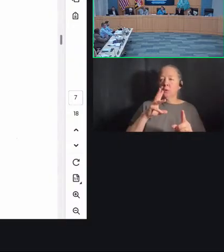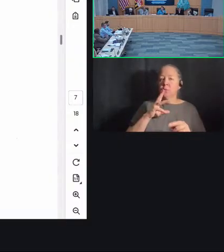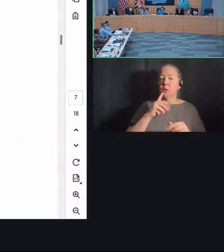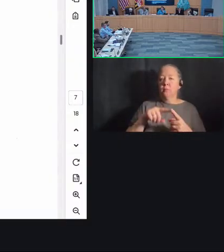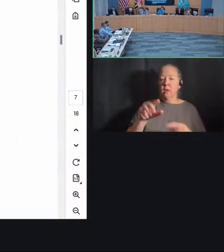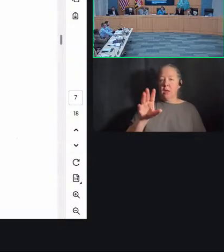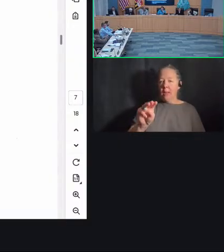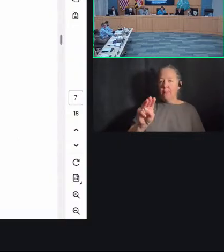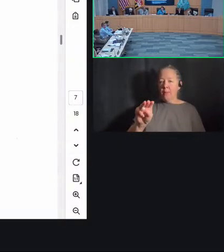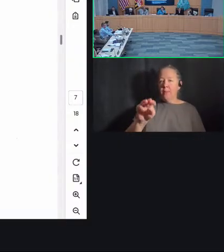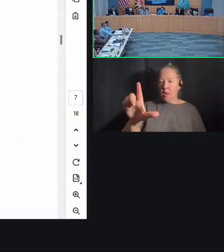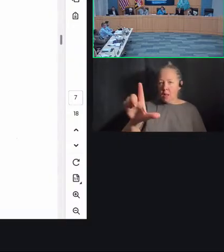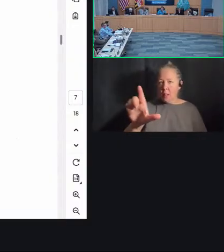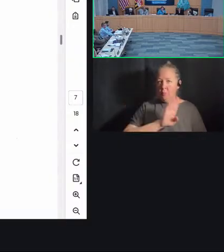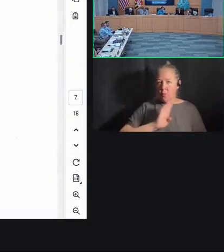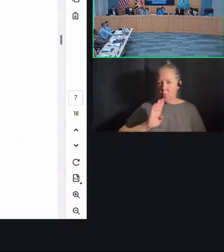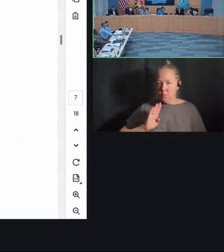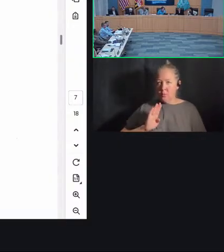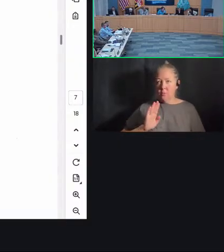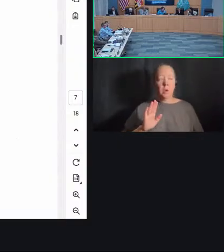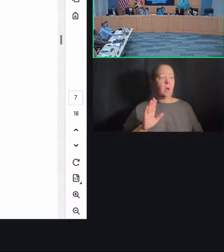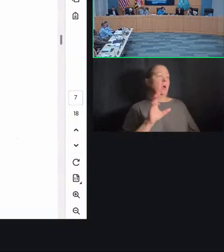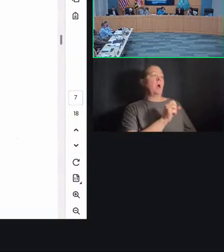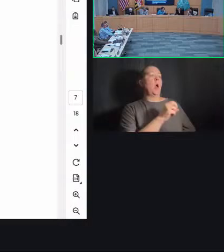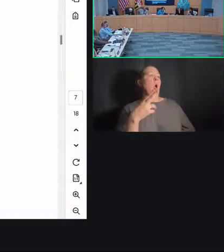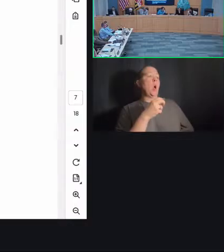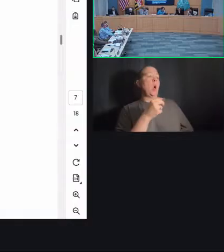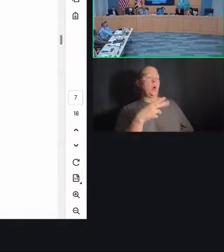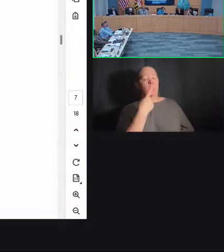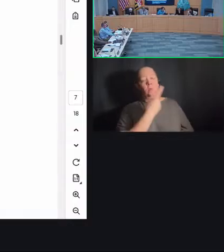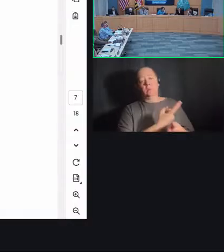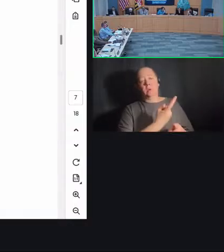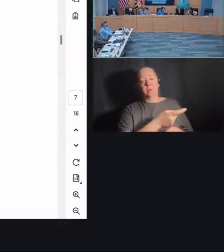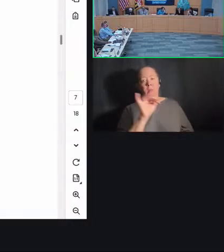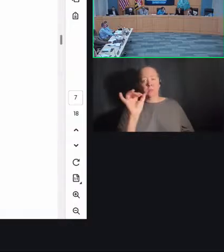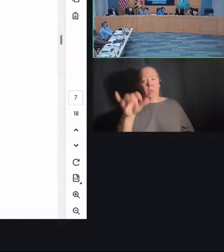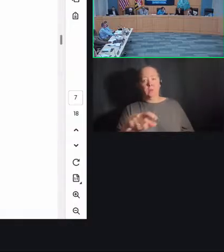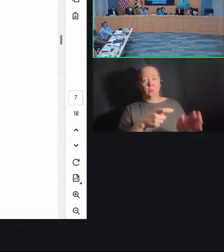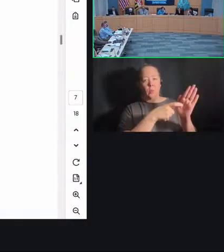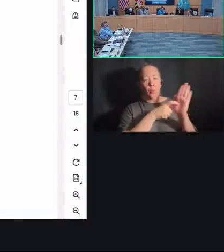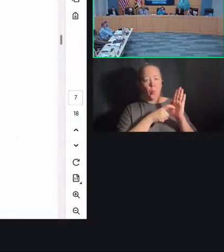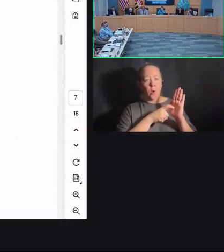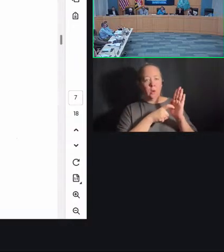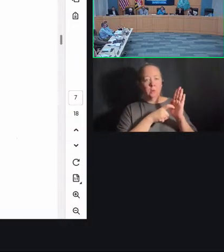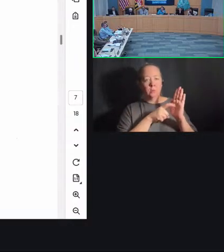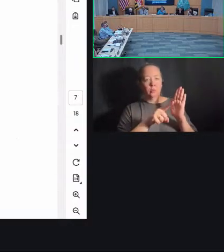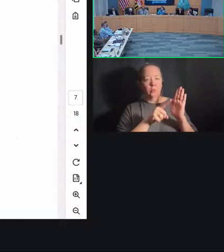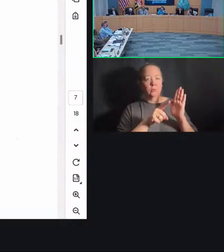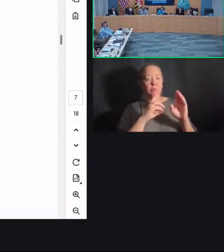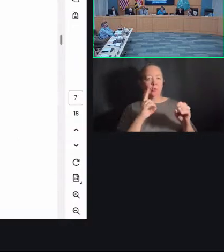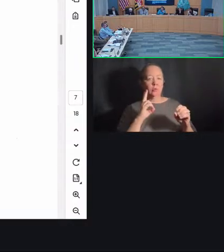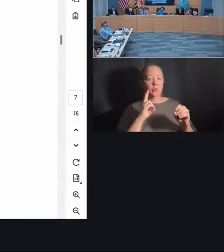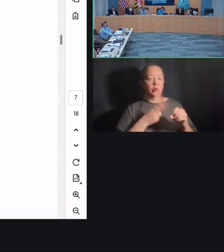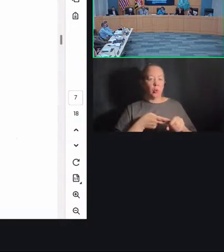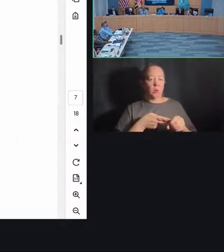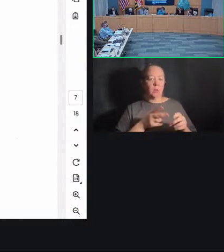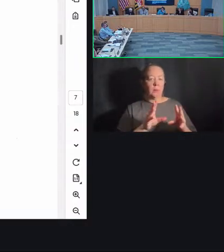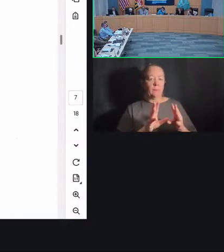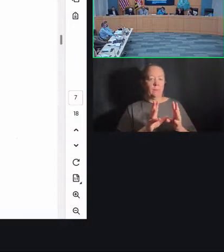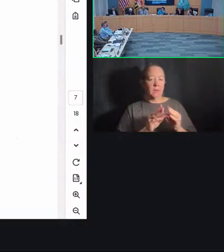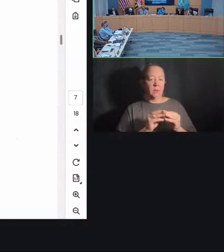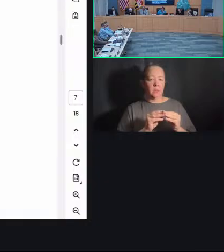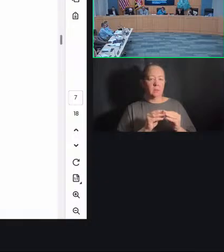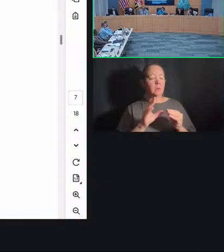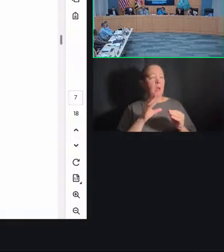MML board? Yes. MML. Okay, yeah, no, that would require you to join the meetings. And then I think some